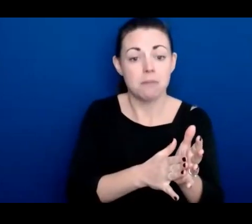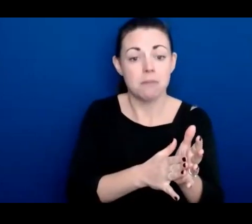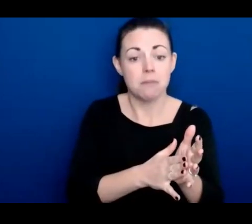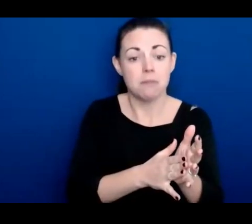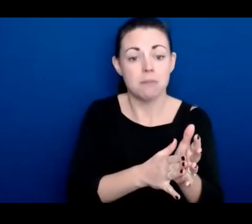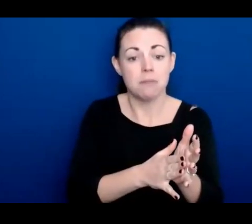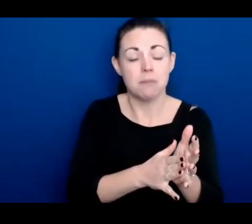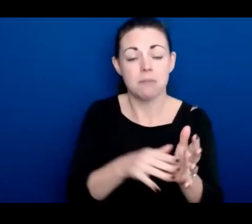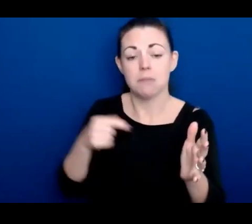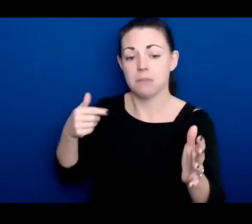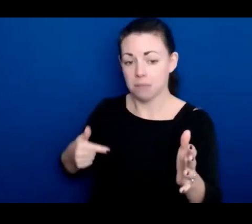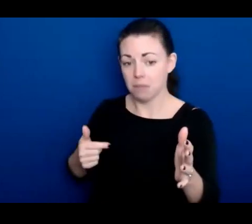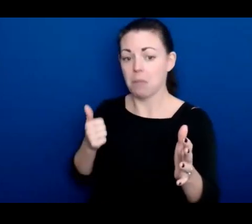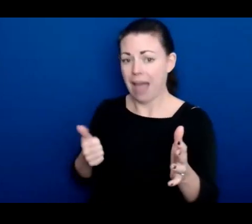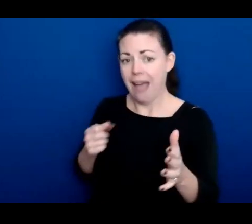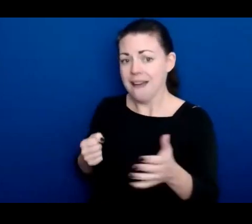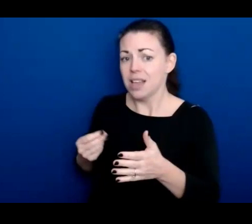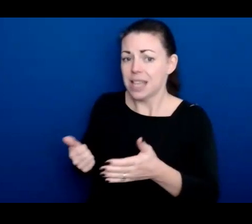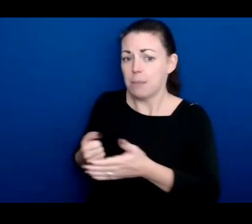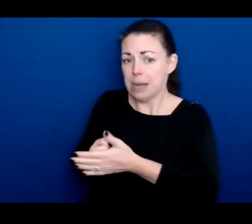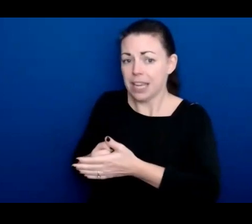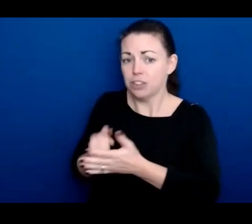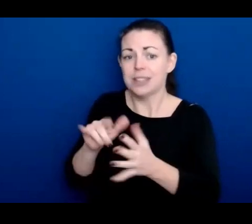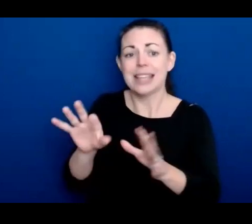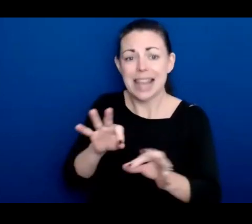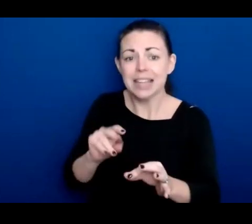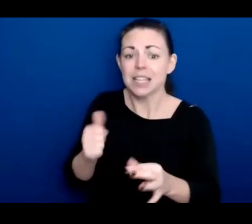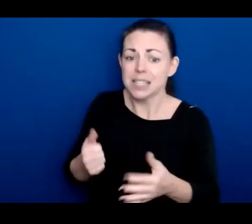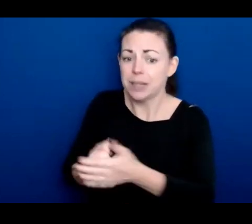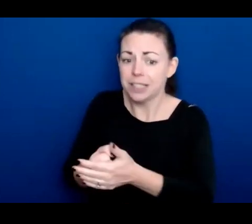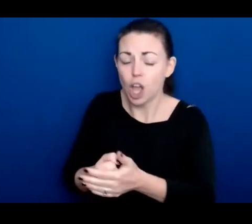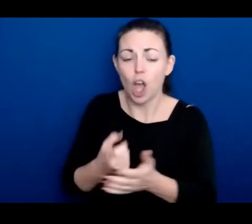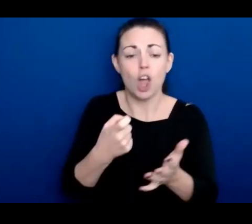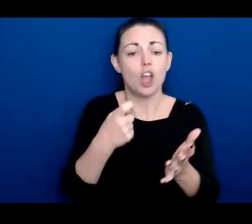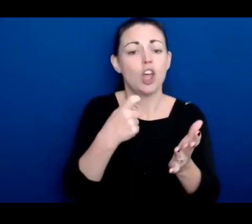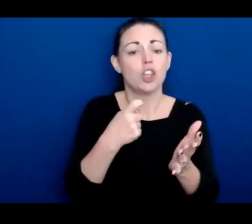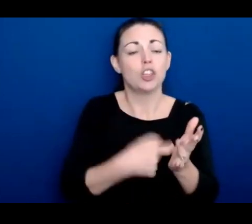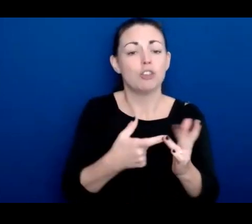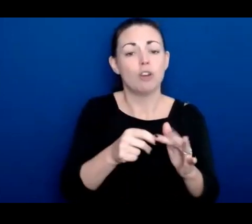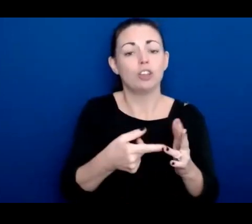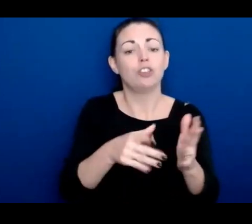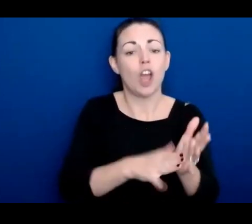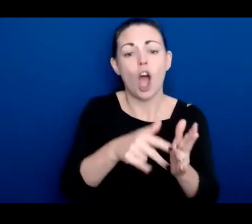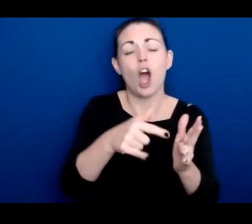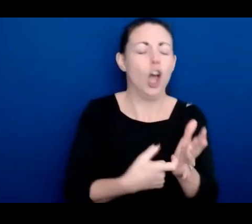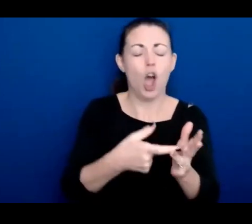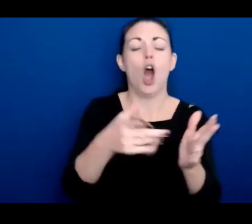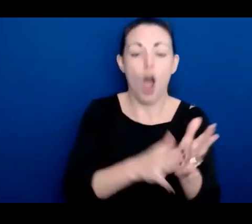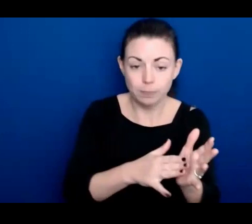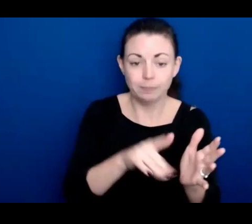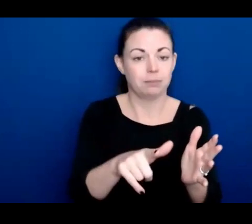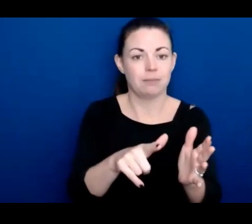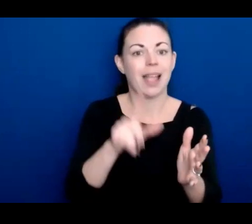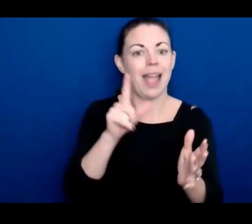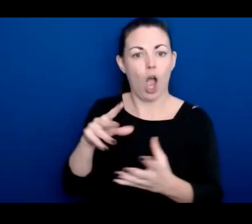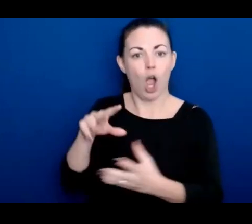The Roger Select had some limitations, and the Roger On is the best combination of those two products.